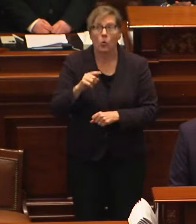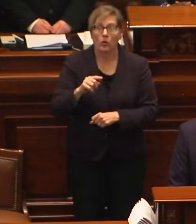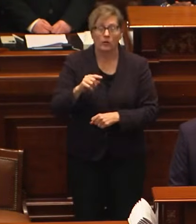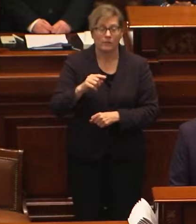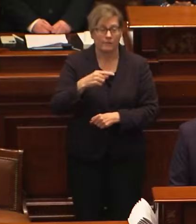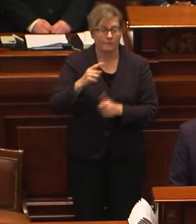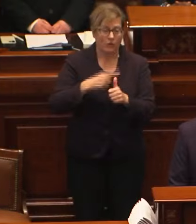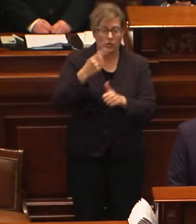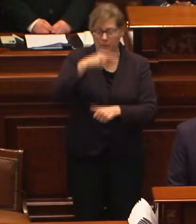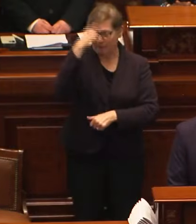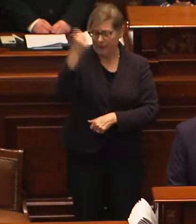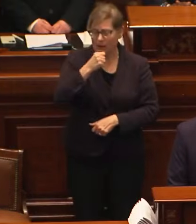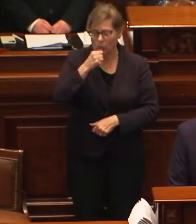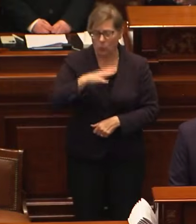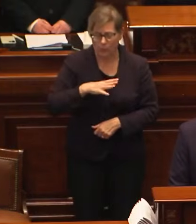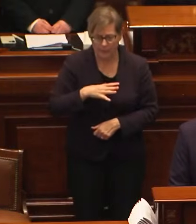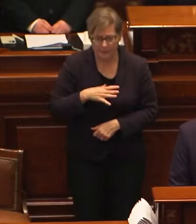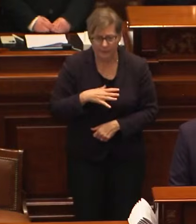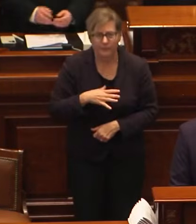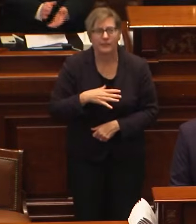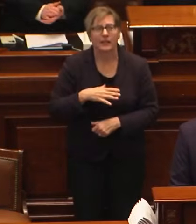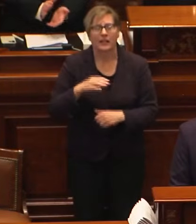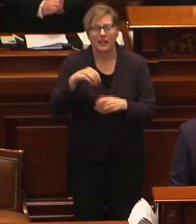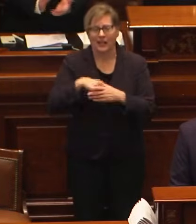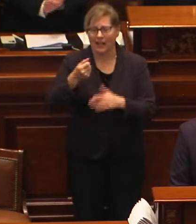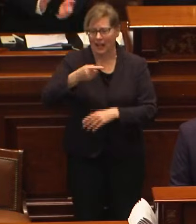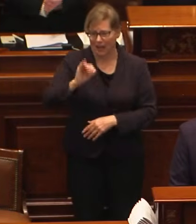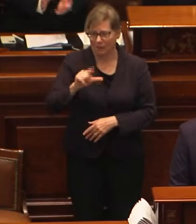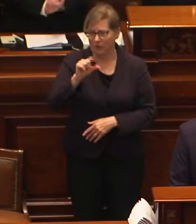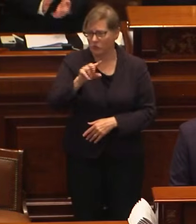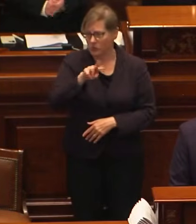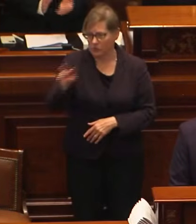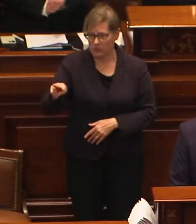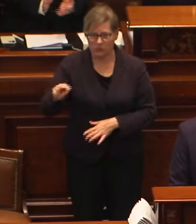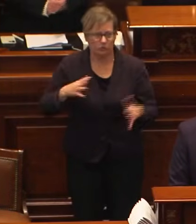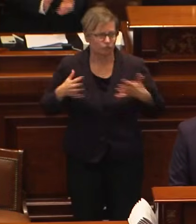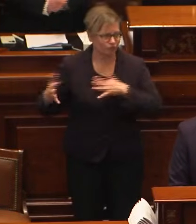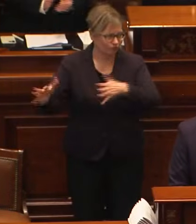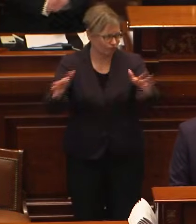of 2022. And whereas